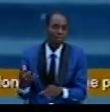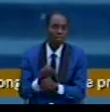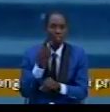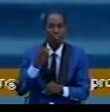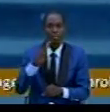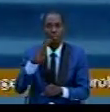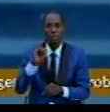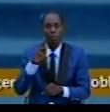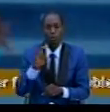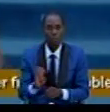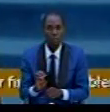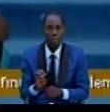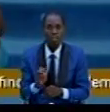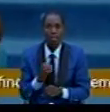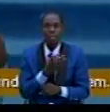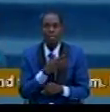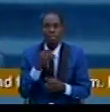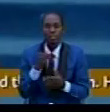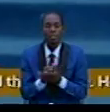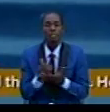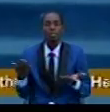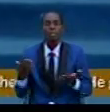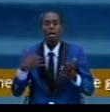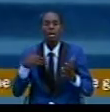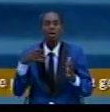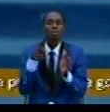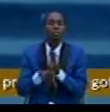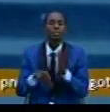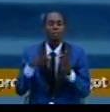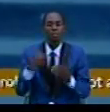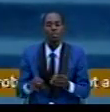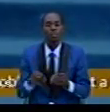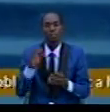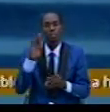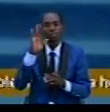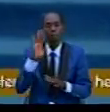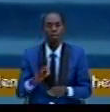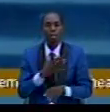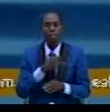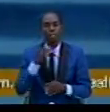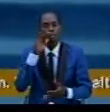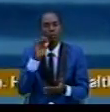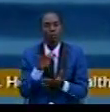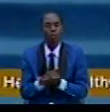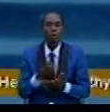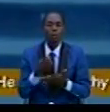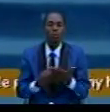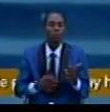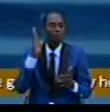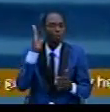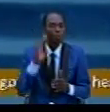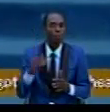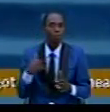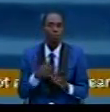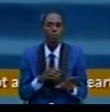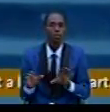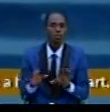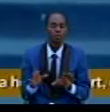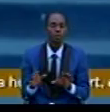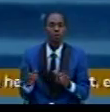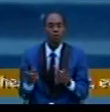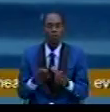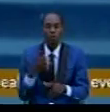they say, they have killed the pastor and the pastoress. How they are going to do it? They first of all carry